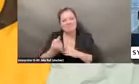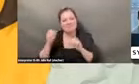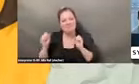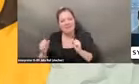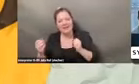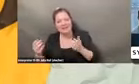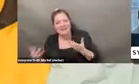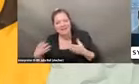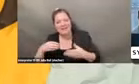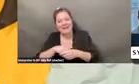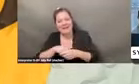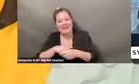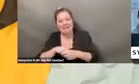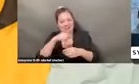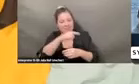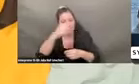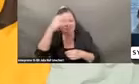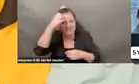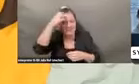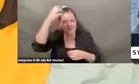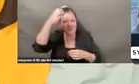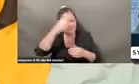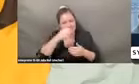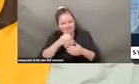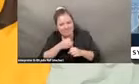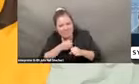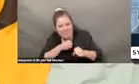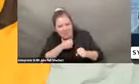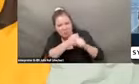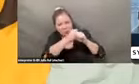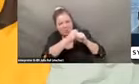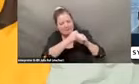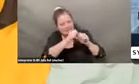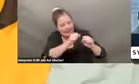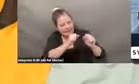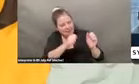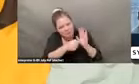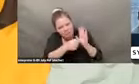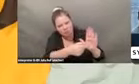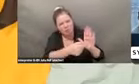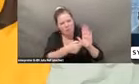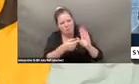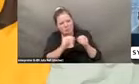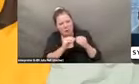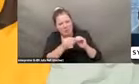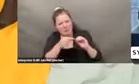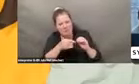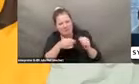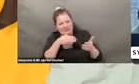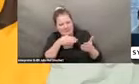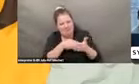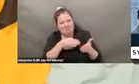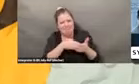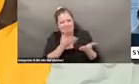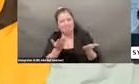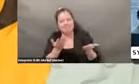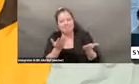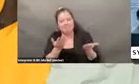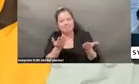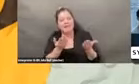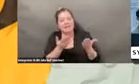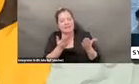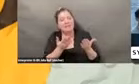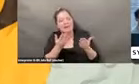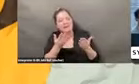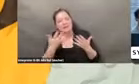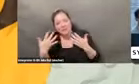the public sector bodies, and in the end to create better websites, which is useful for them as